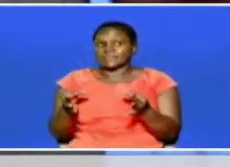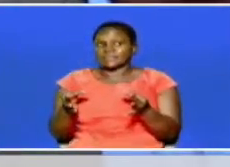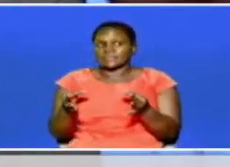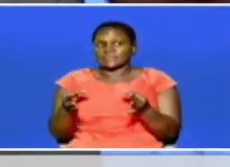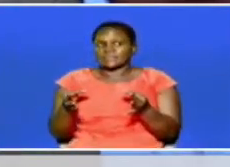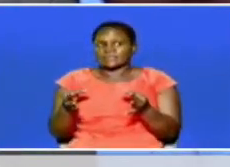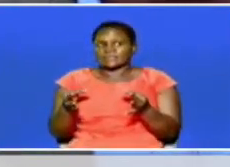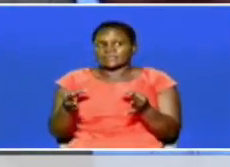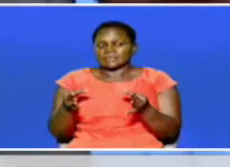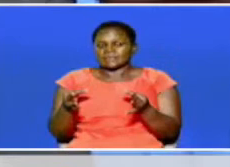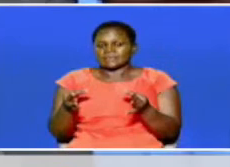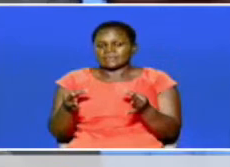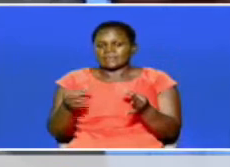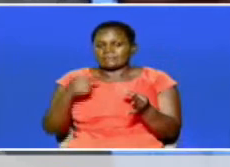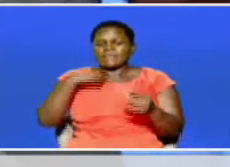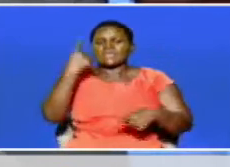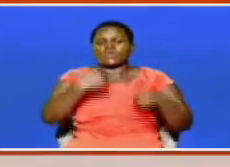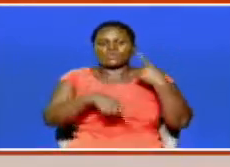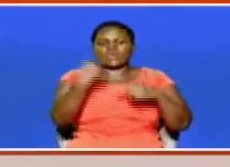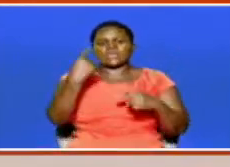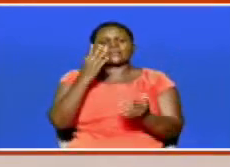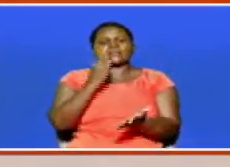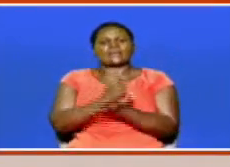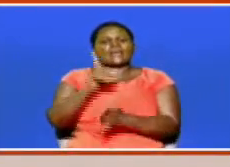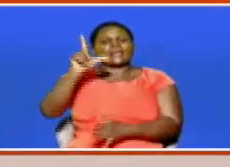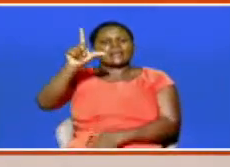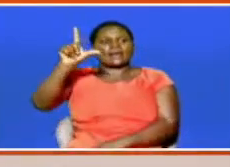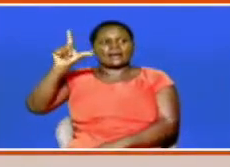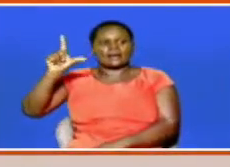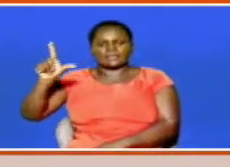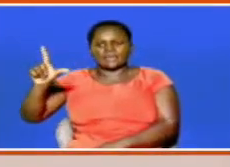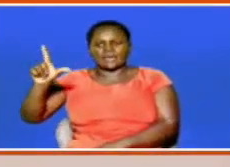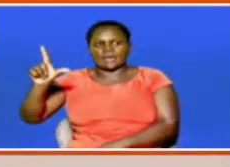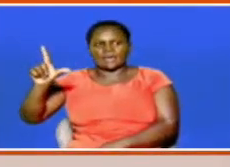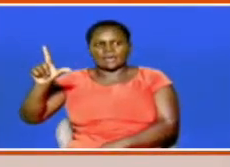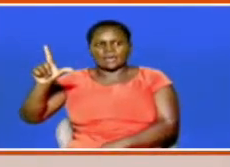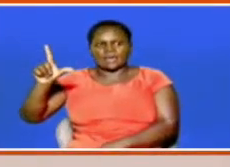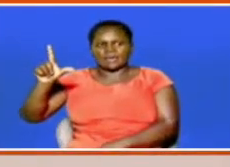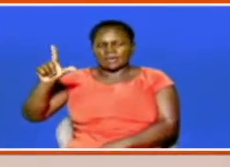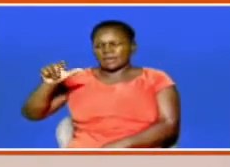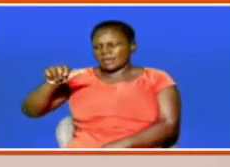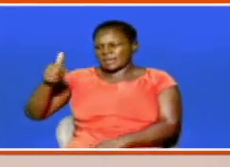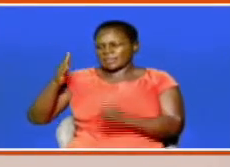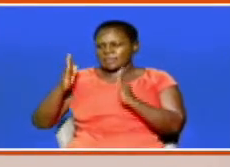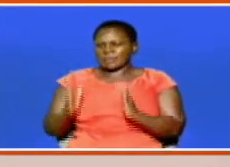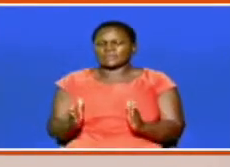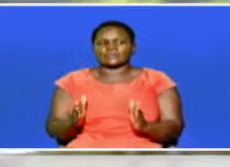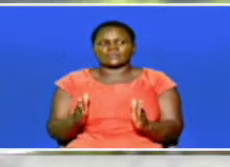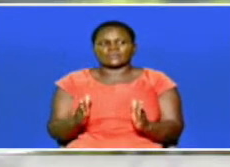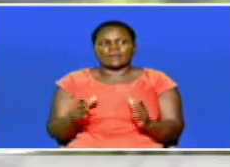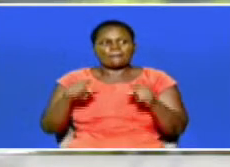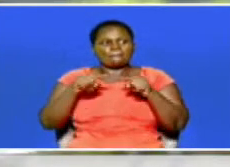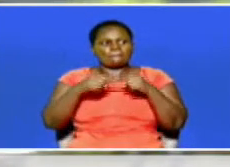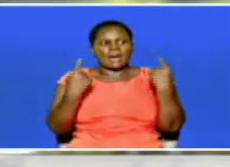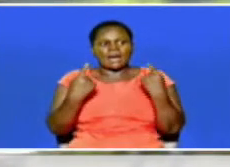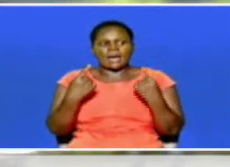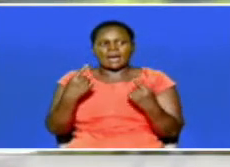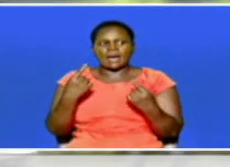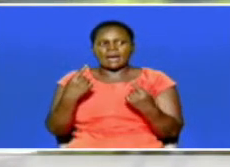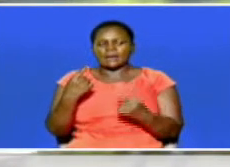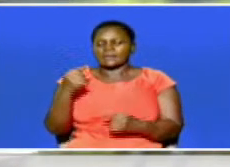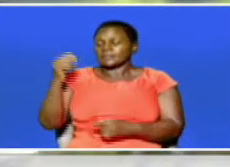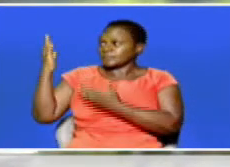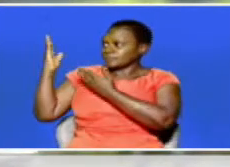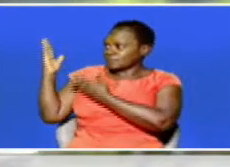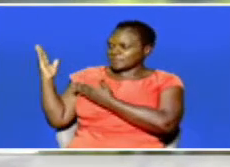my victory was rightfully so. In Langata, an aspirant Musaria Kahiga Siongo has disputed Felix Odiwor